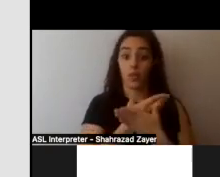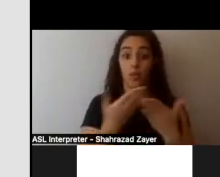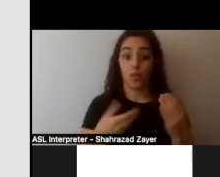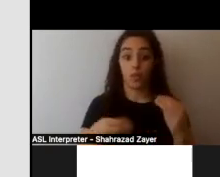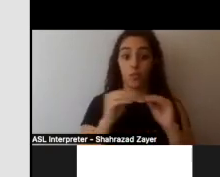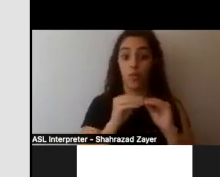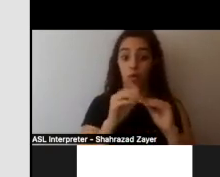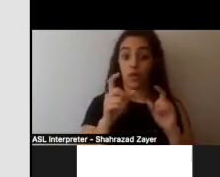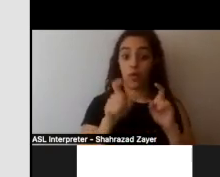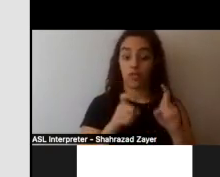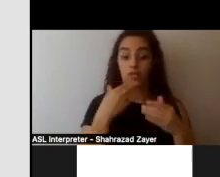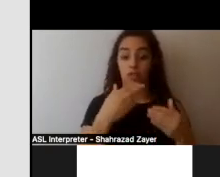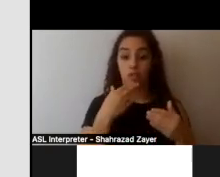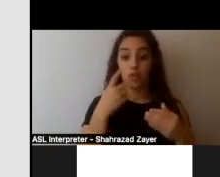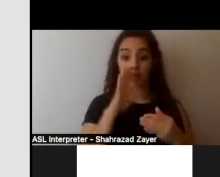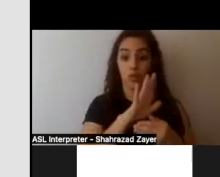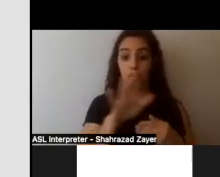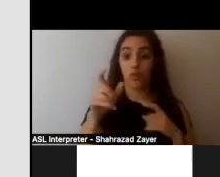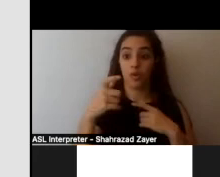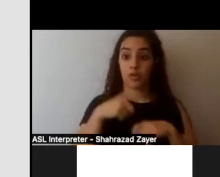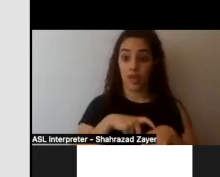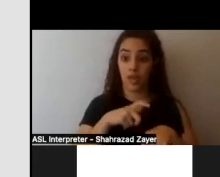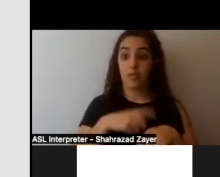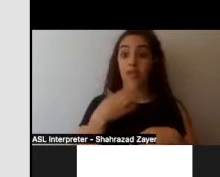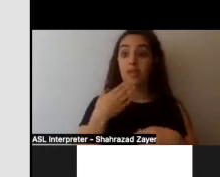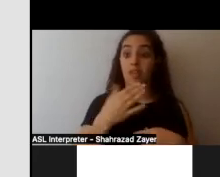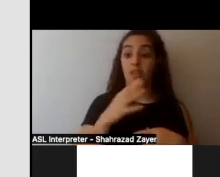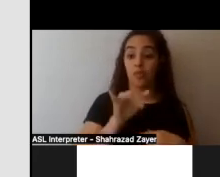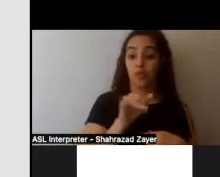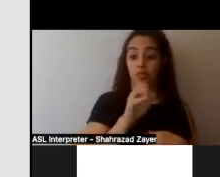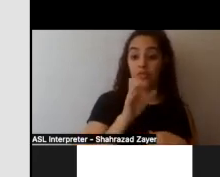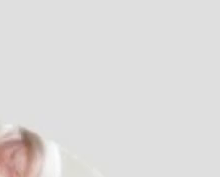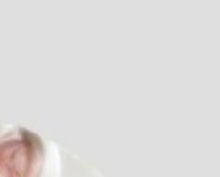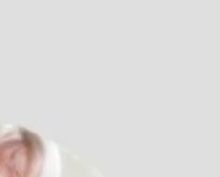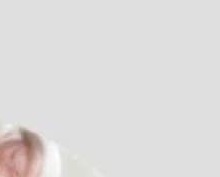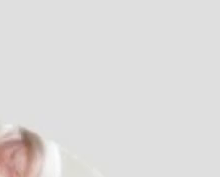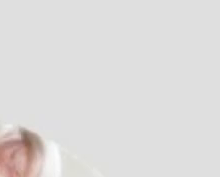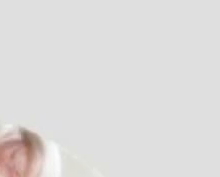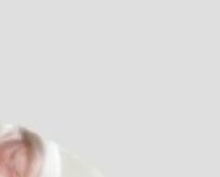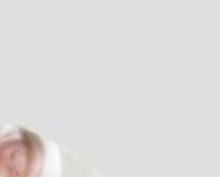time. Thank you, Jocelyn. Thank you, Melissa, for coordinating today, and we will wish you well.